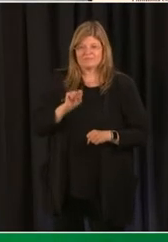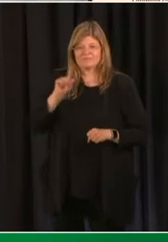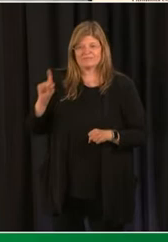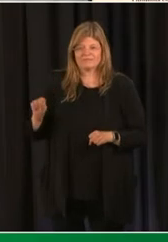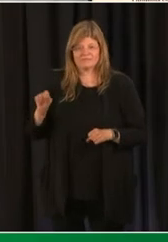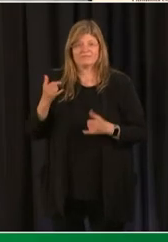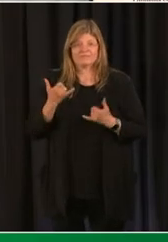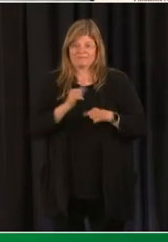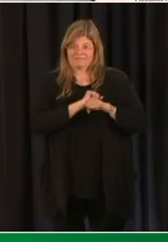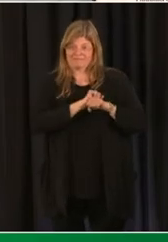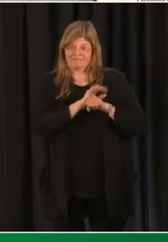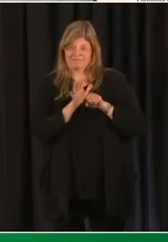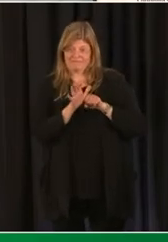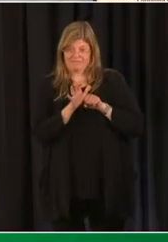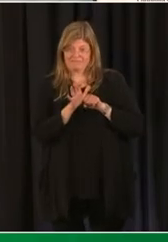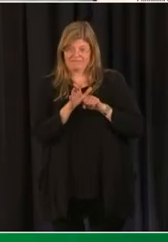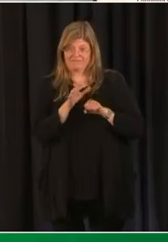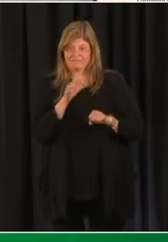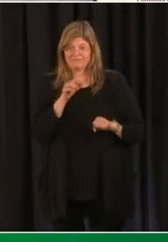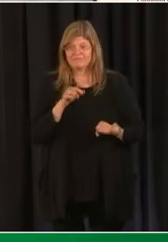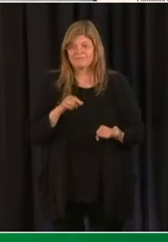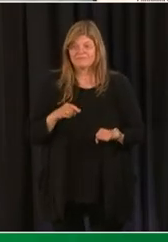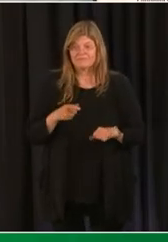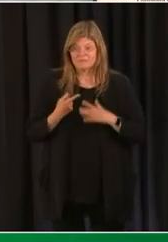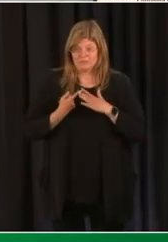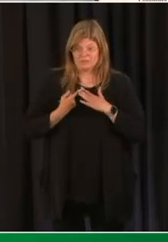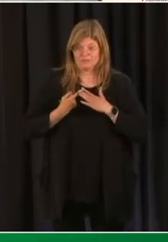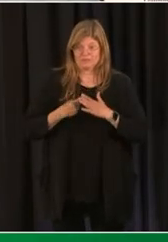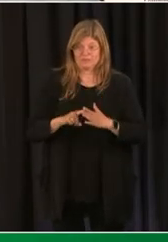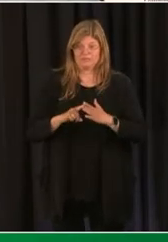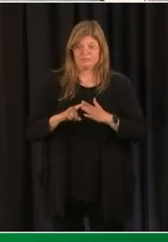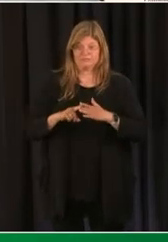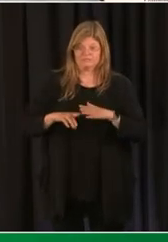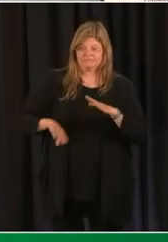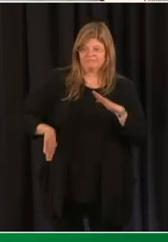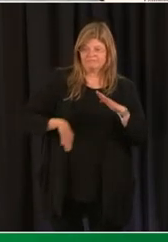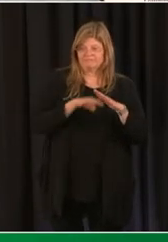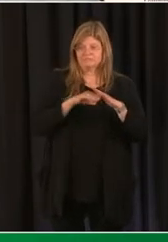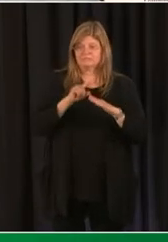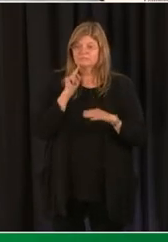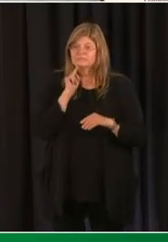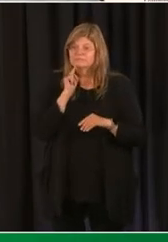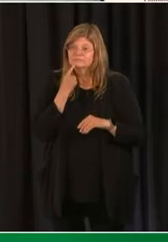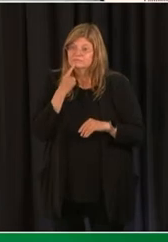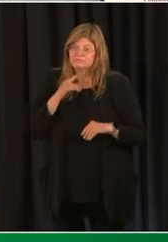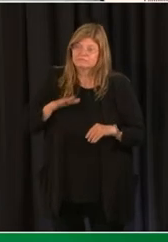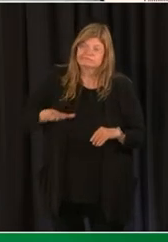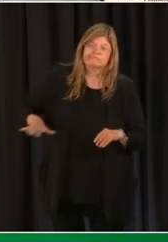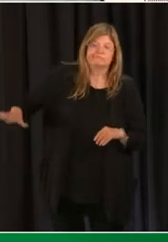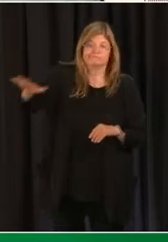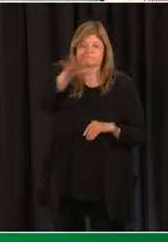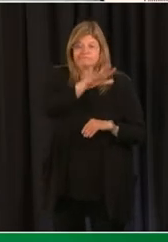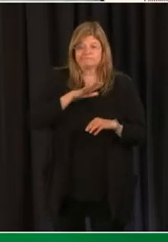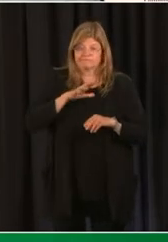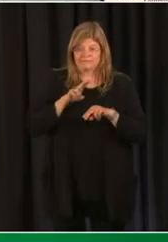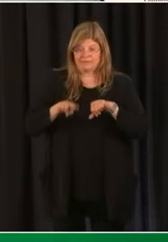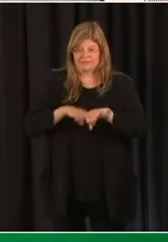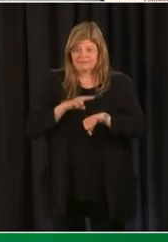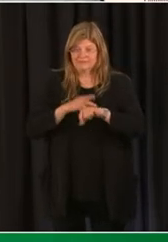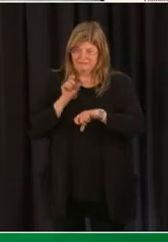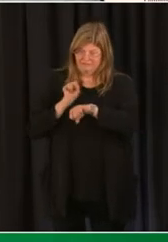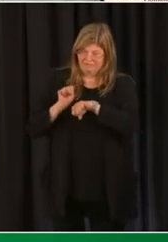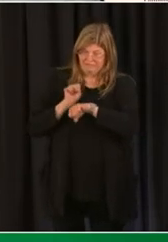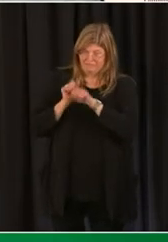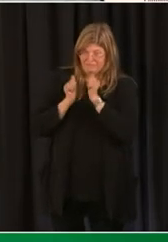the COVID-19 virus began reaching critical mass across the nation. I worked with my colleagues on